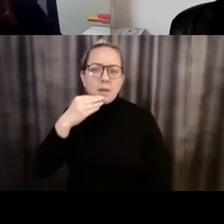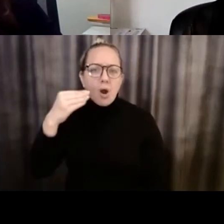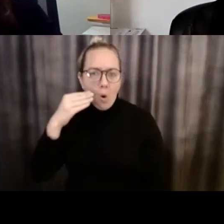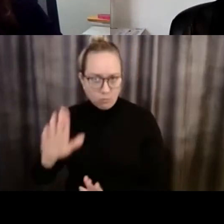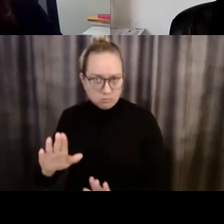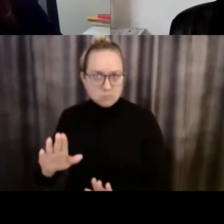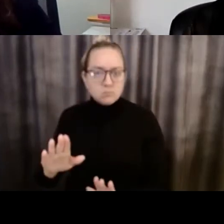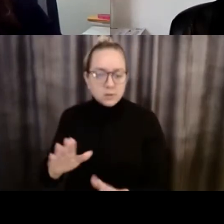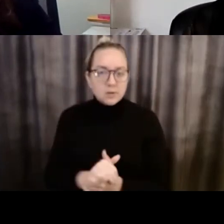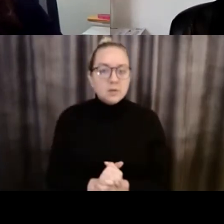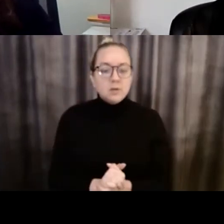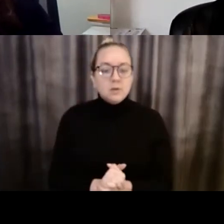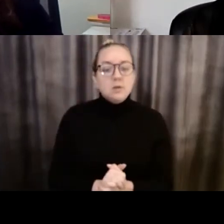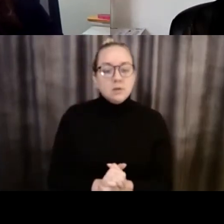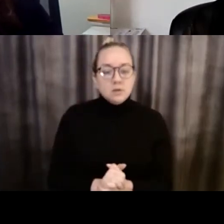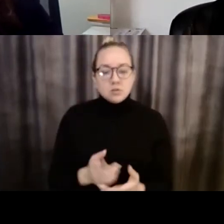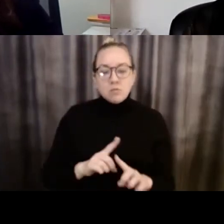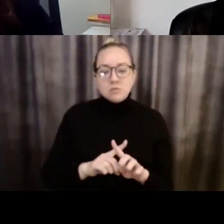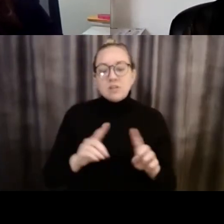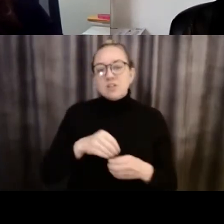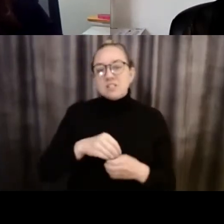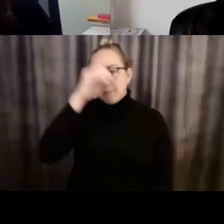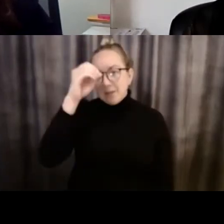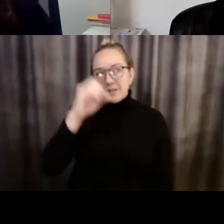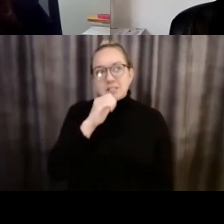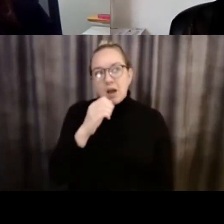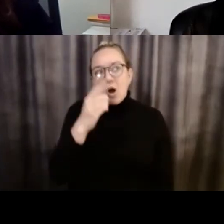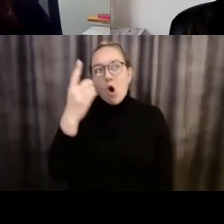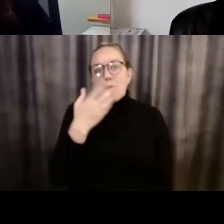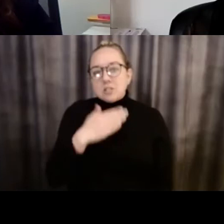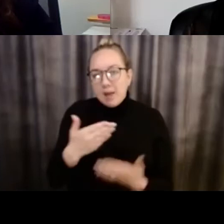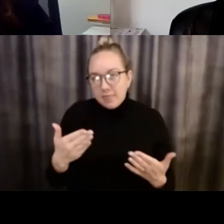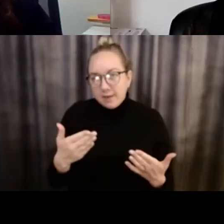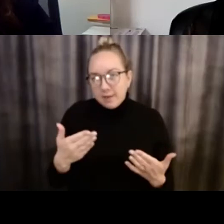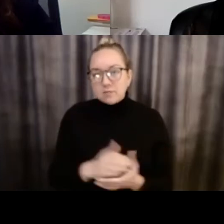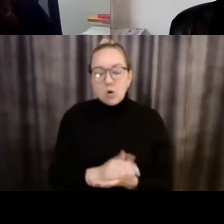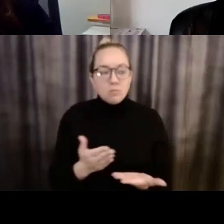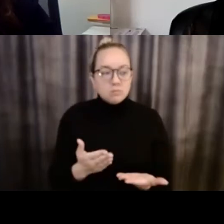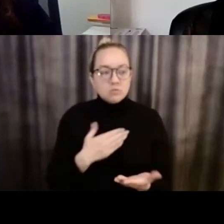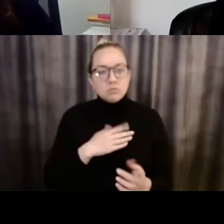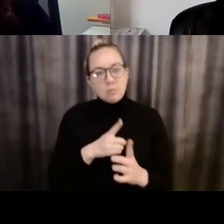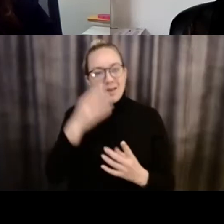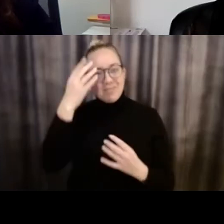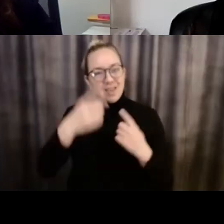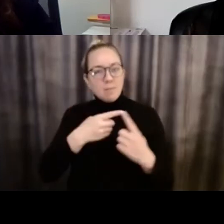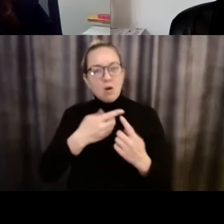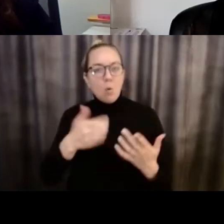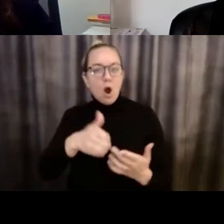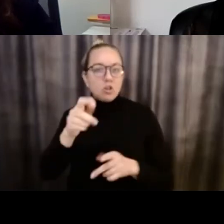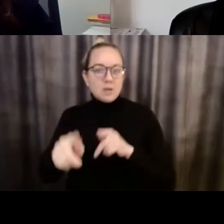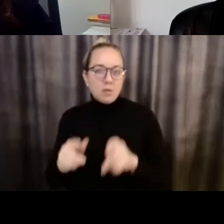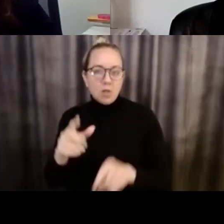difference in opinion may not necessarily be my case, but think about what others are missing out. And like Jean's point, right? It's